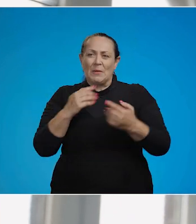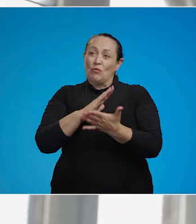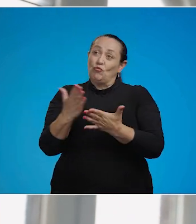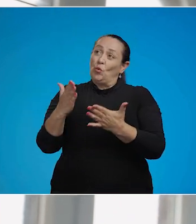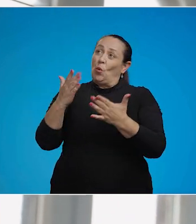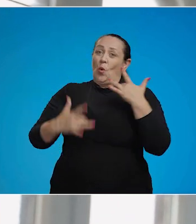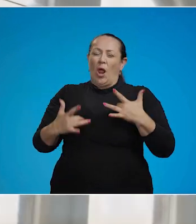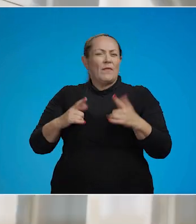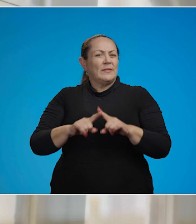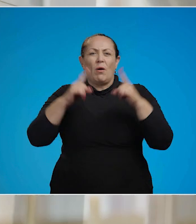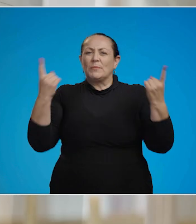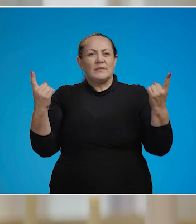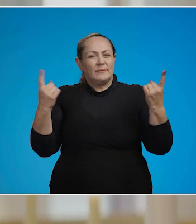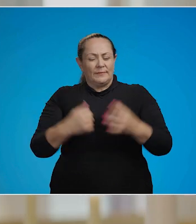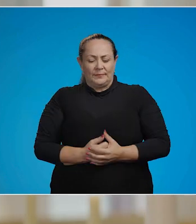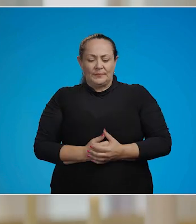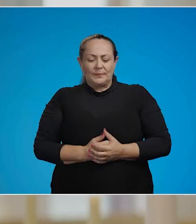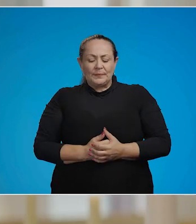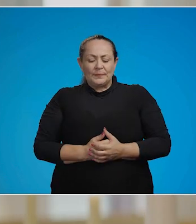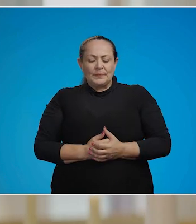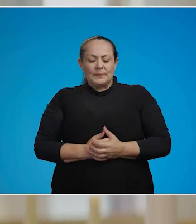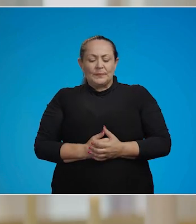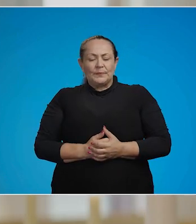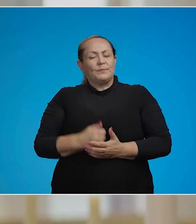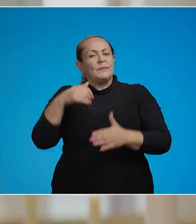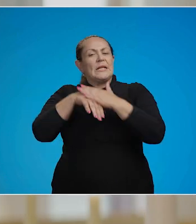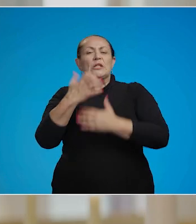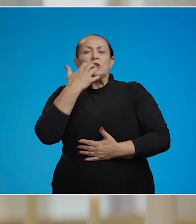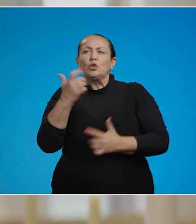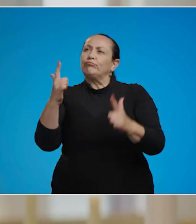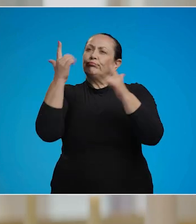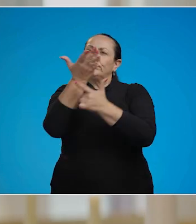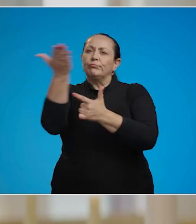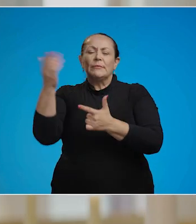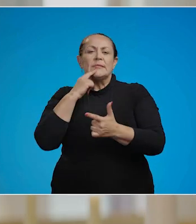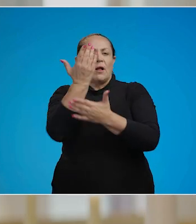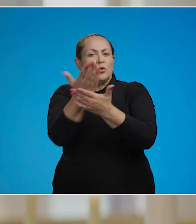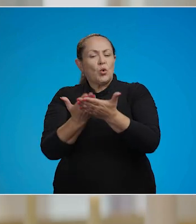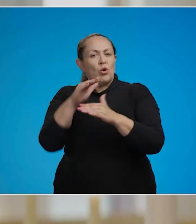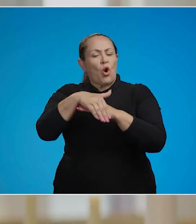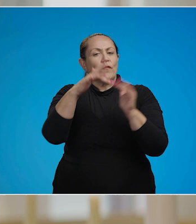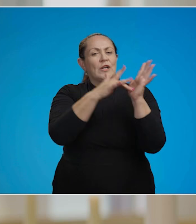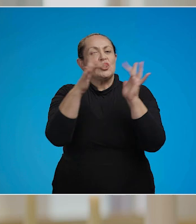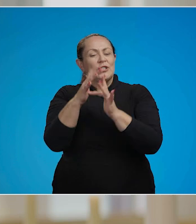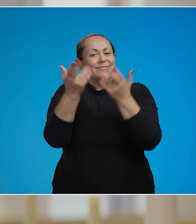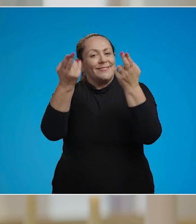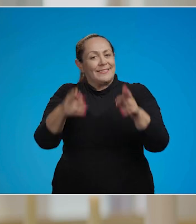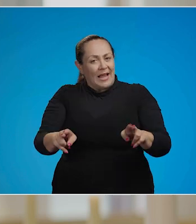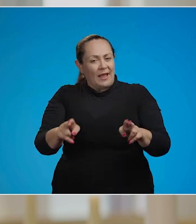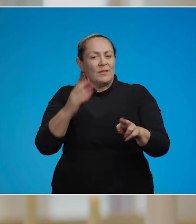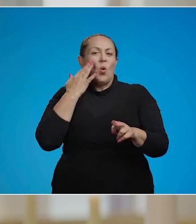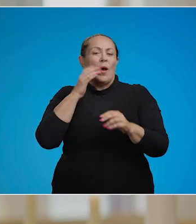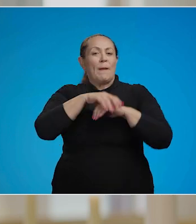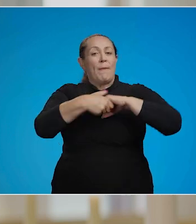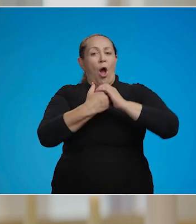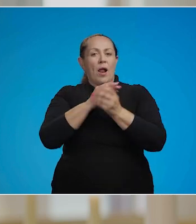central reality. The Jewish historian Josephus briefly acknowledged the story of Jesus' death